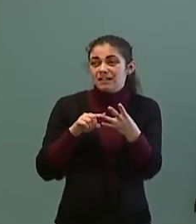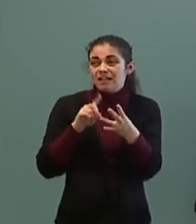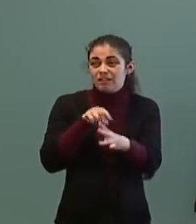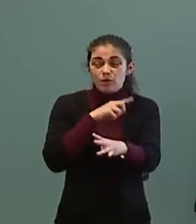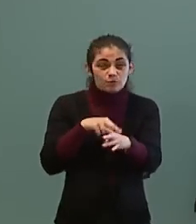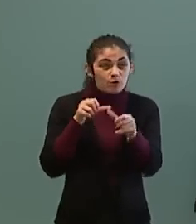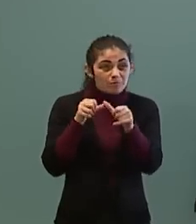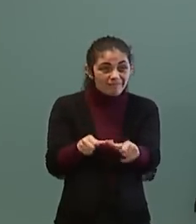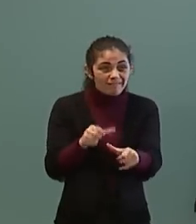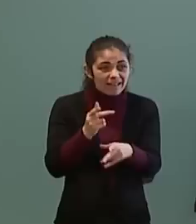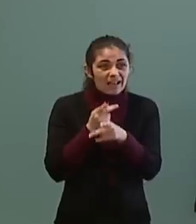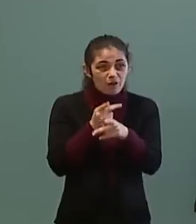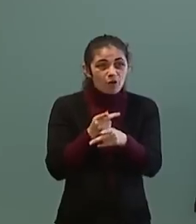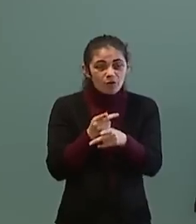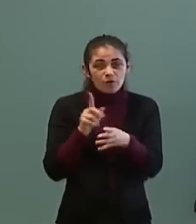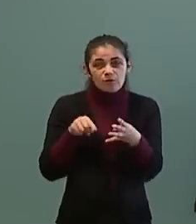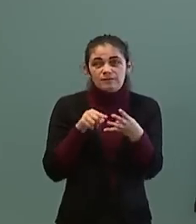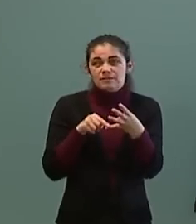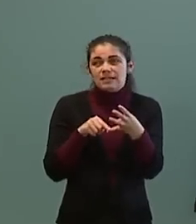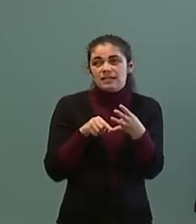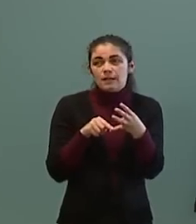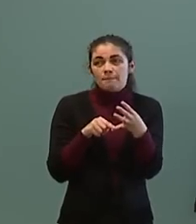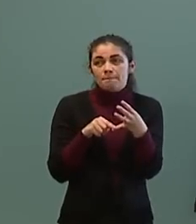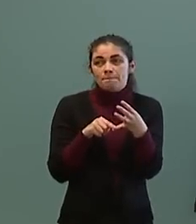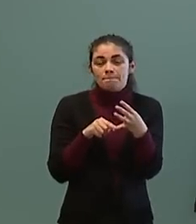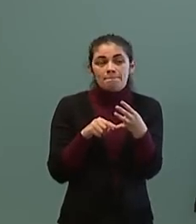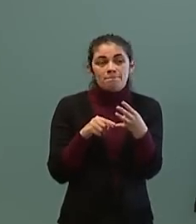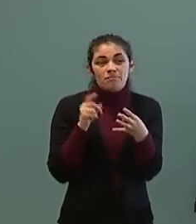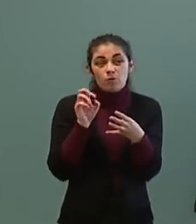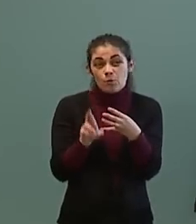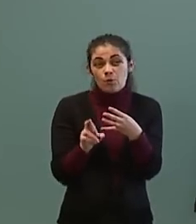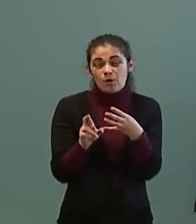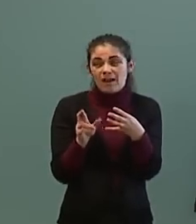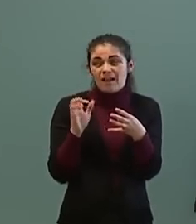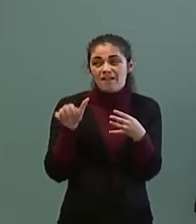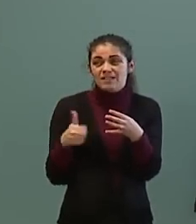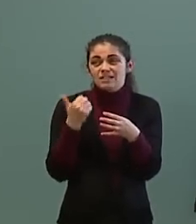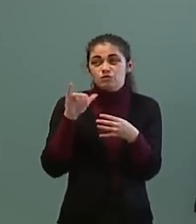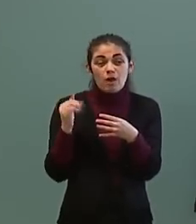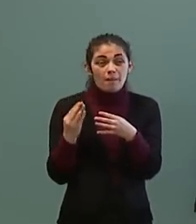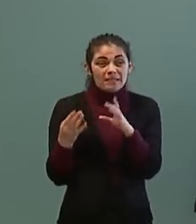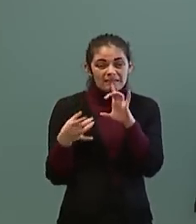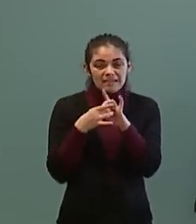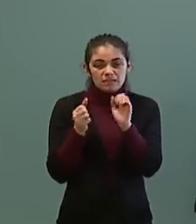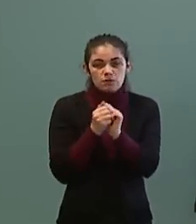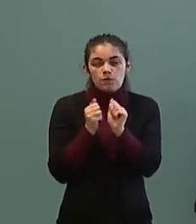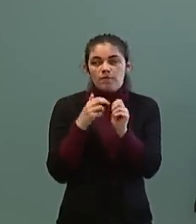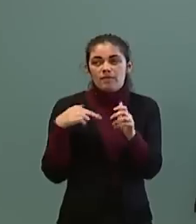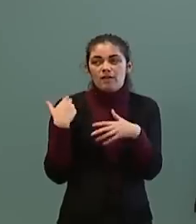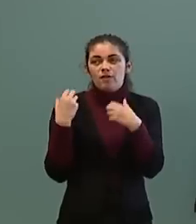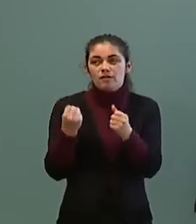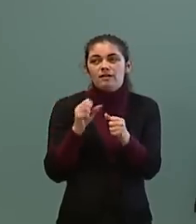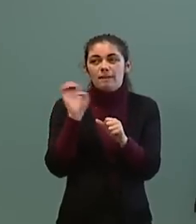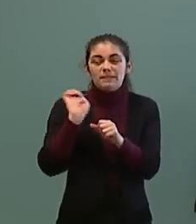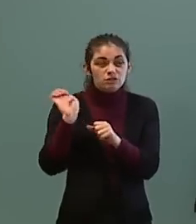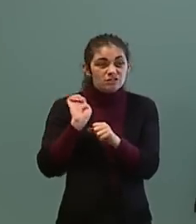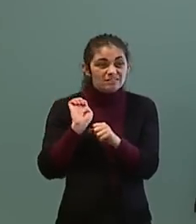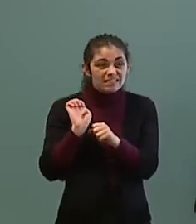care facilities, other folks who may have any job that's related to healthcare. We call that emergency